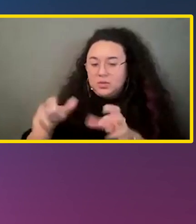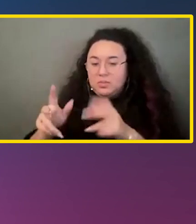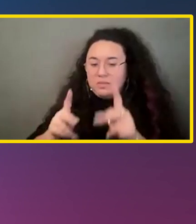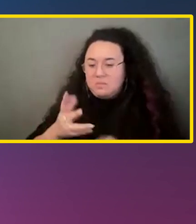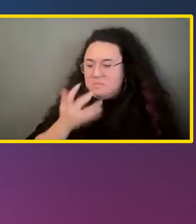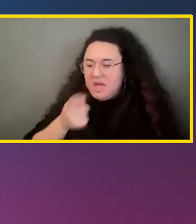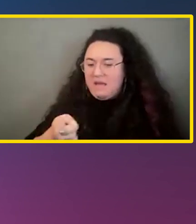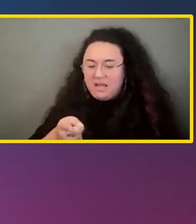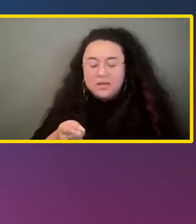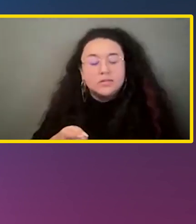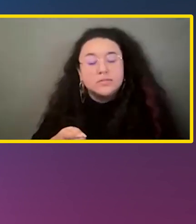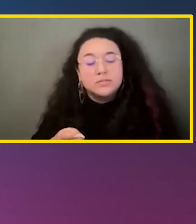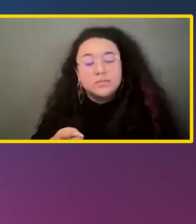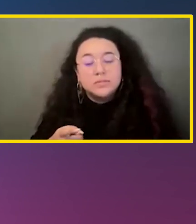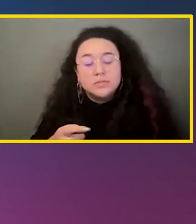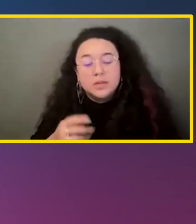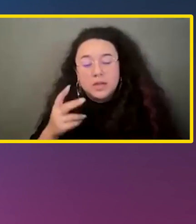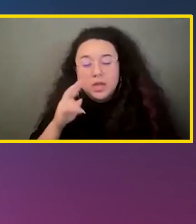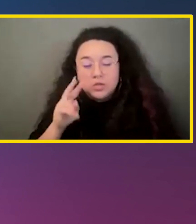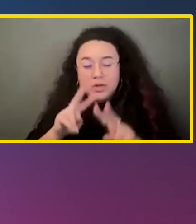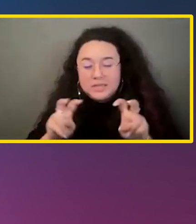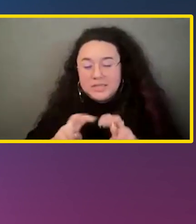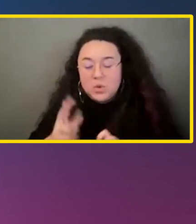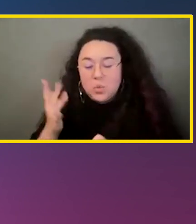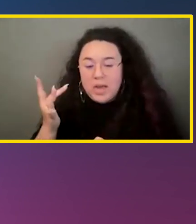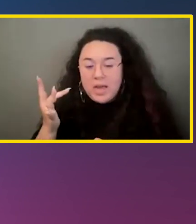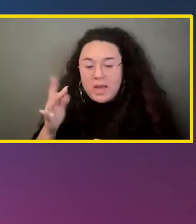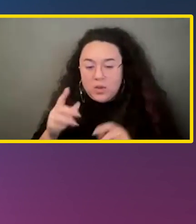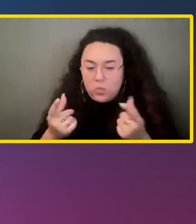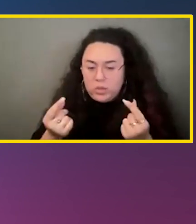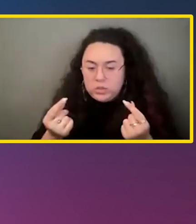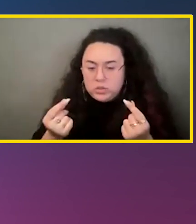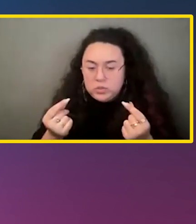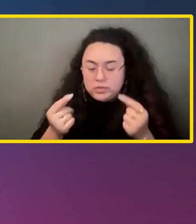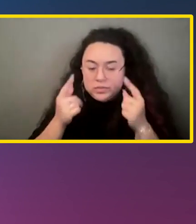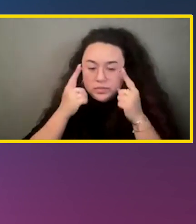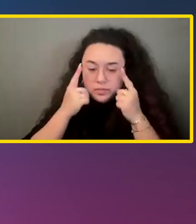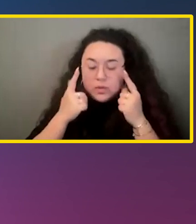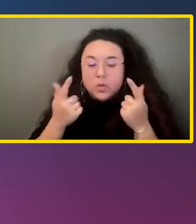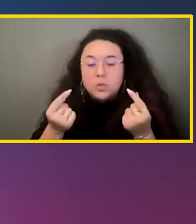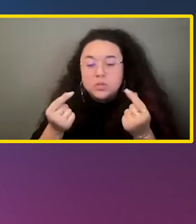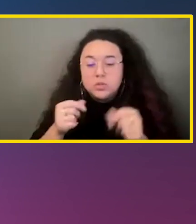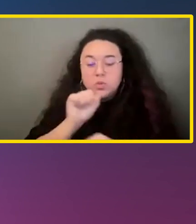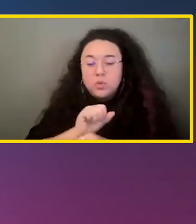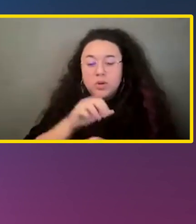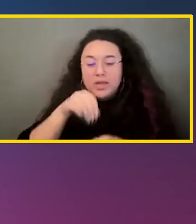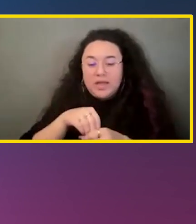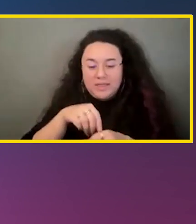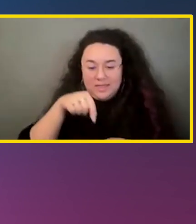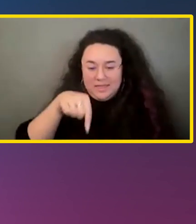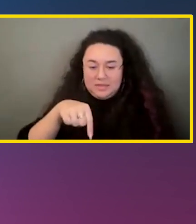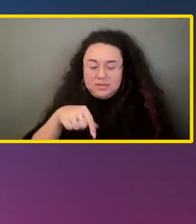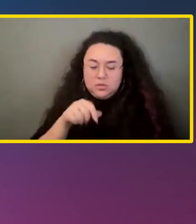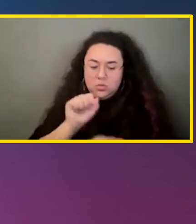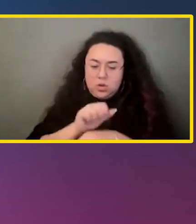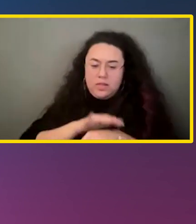and he gets angry about that. And then look at why, and what are you doing to work within these things? And I think that